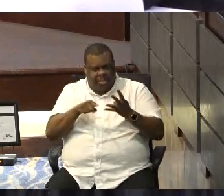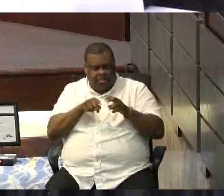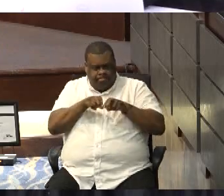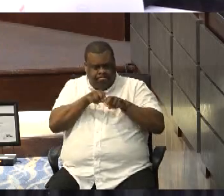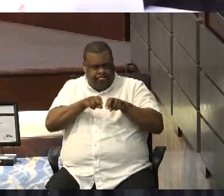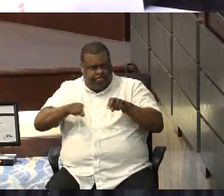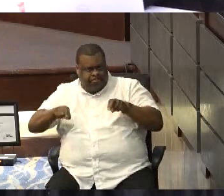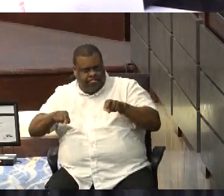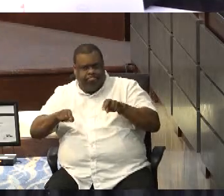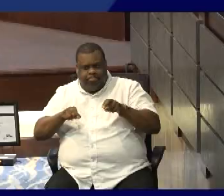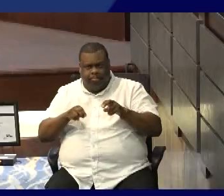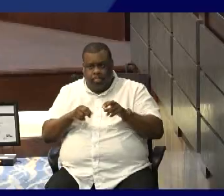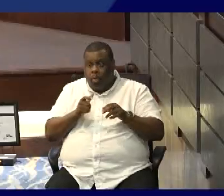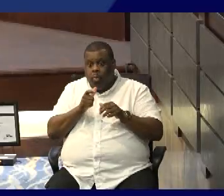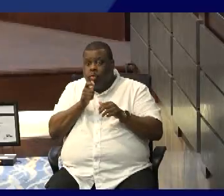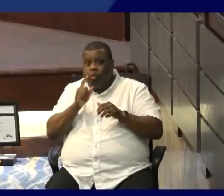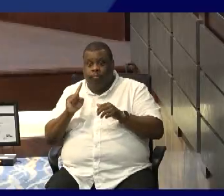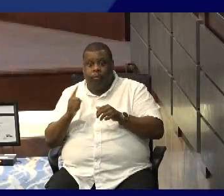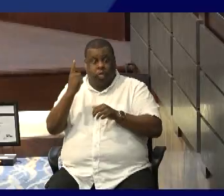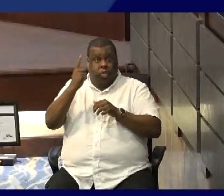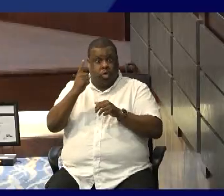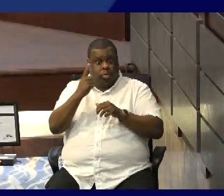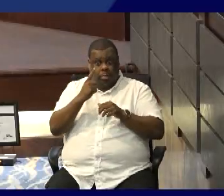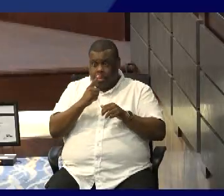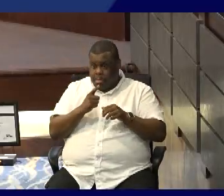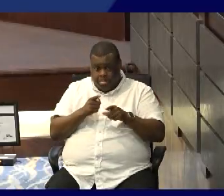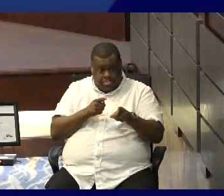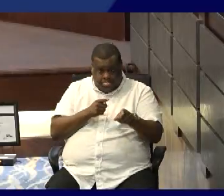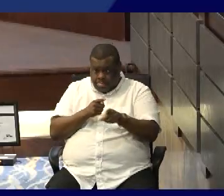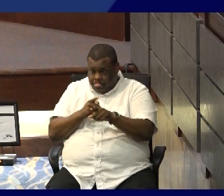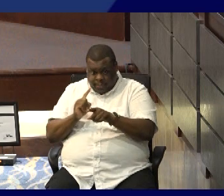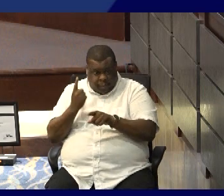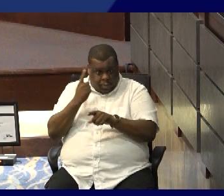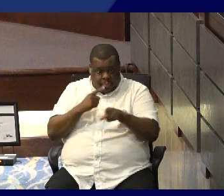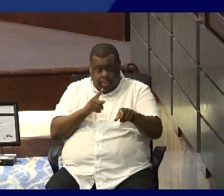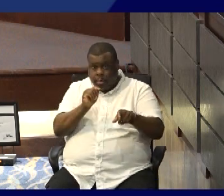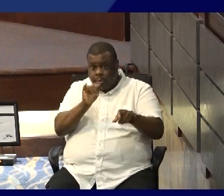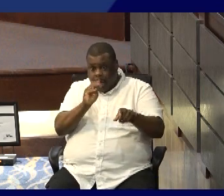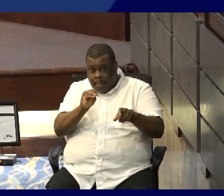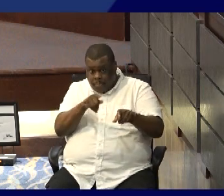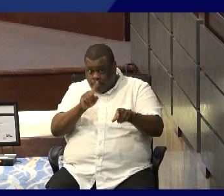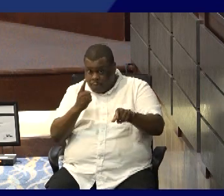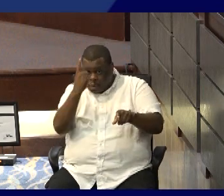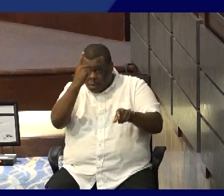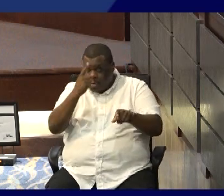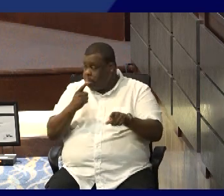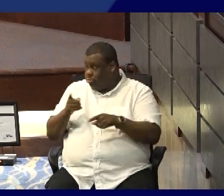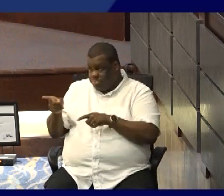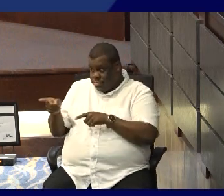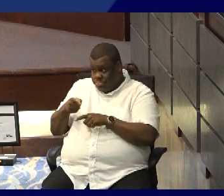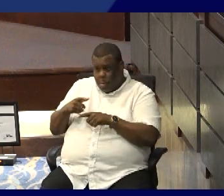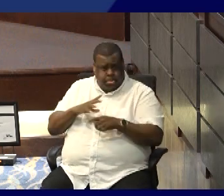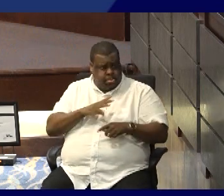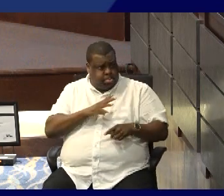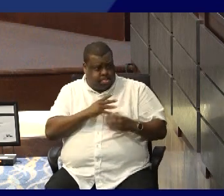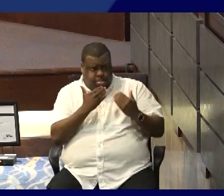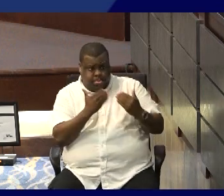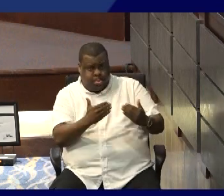Who am I turning it over to? Who got first? You're up first, Tom? If it's all right with everyone, I'll take it. I think